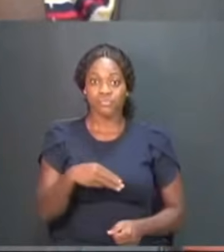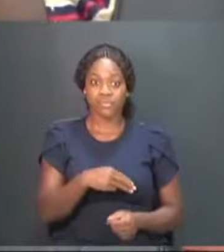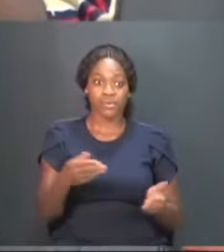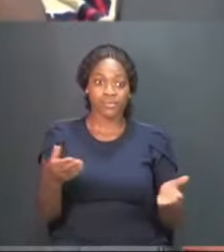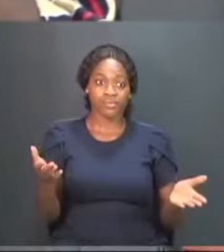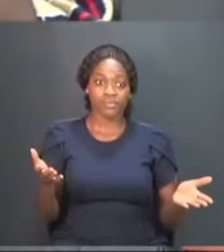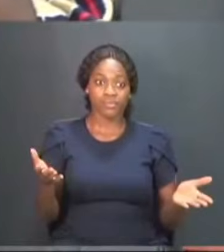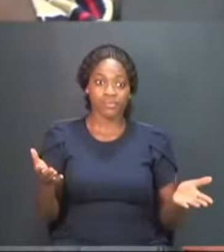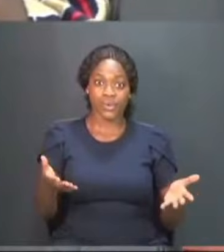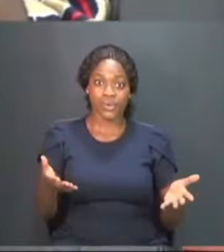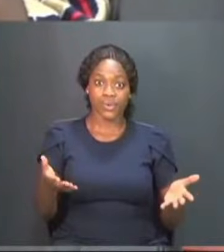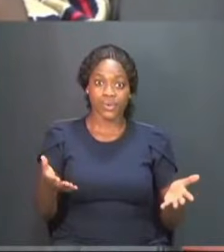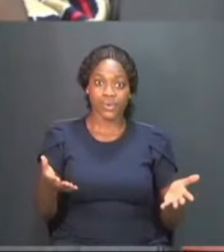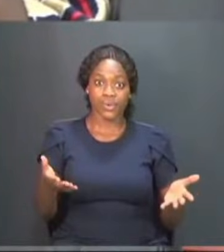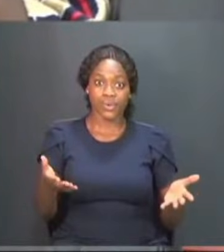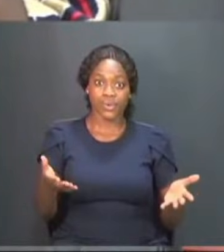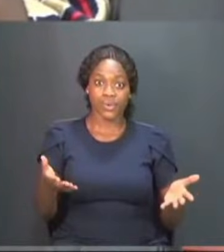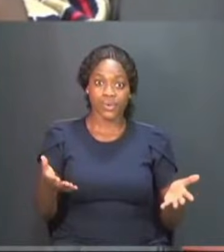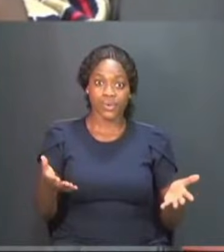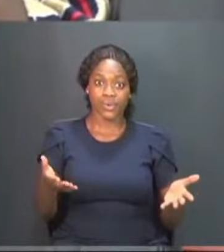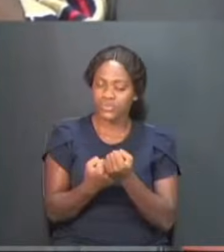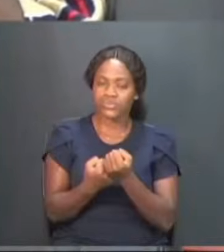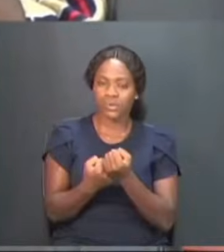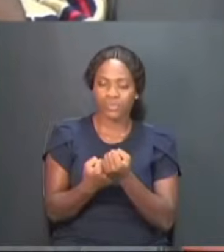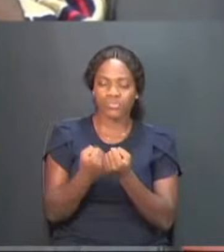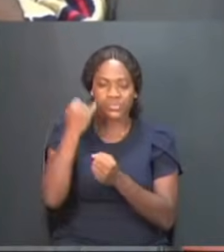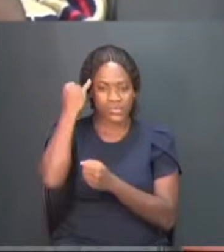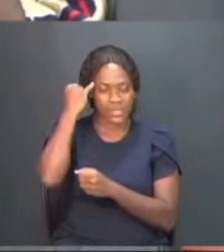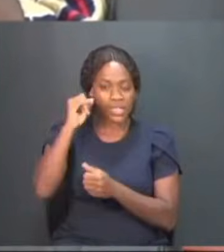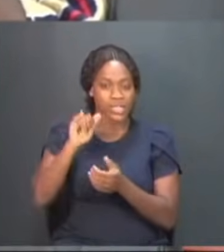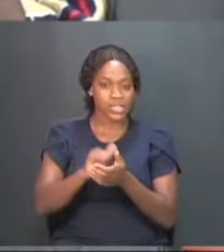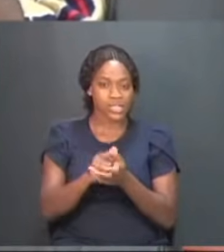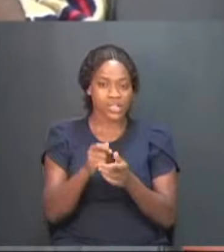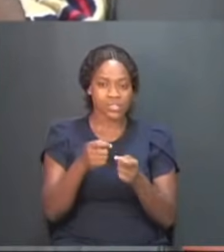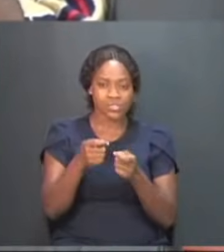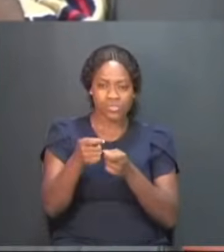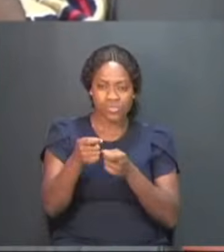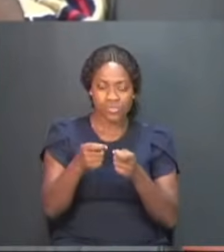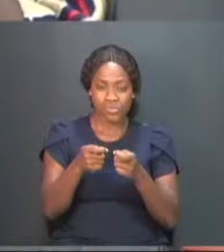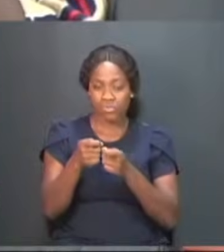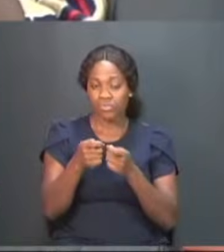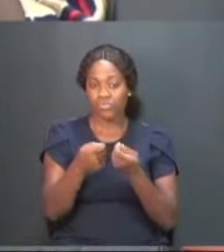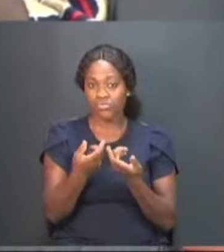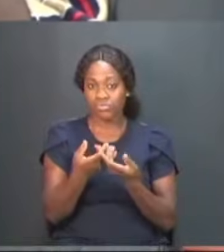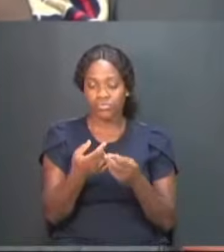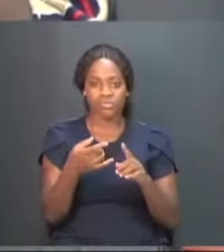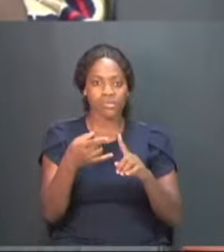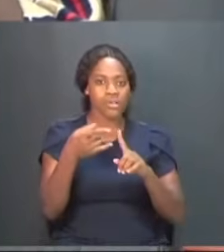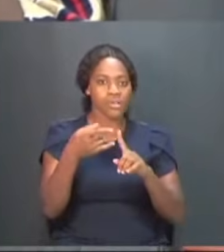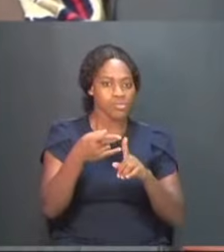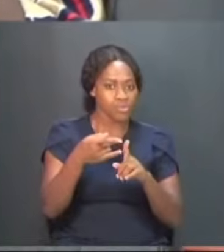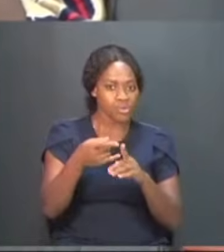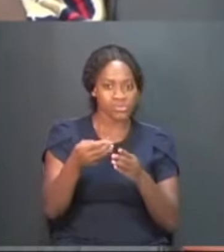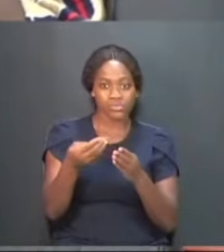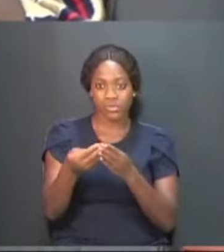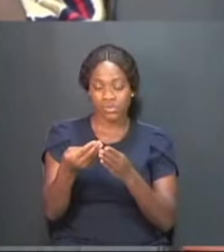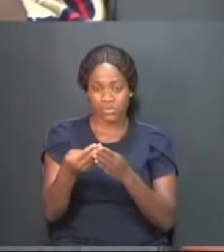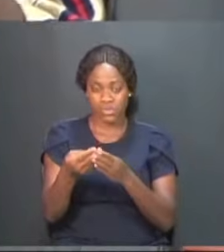seems to support the idea to regulate the virtual asset